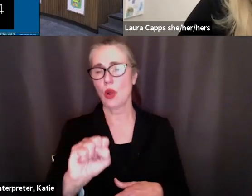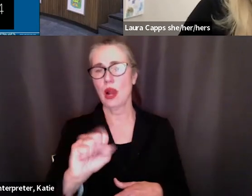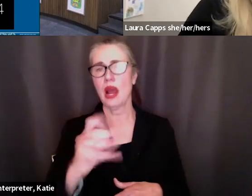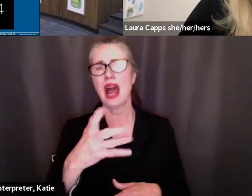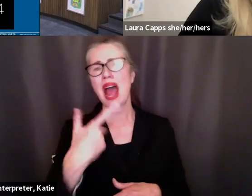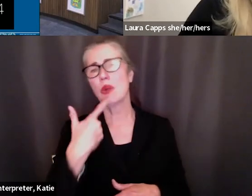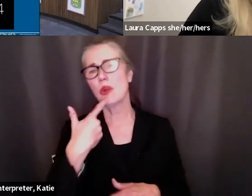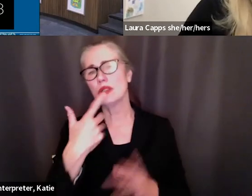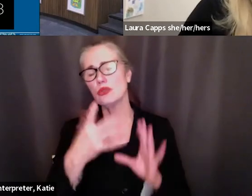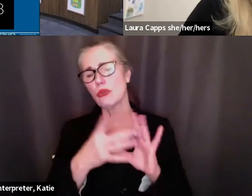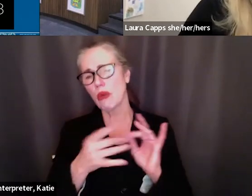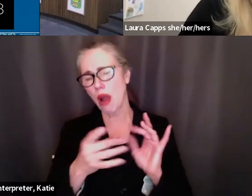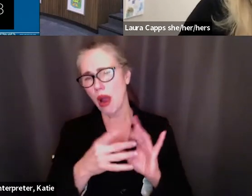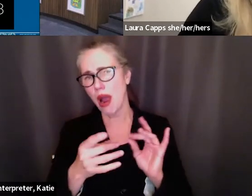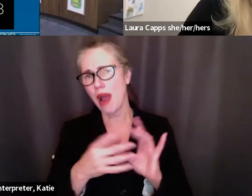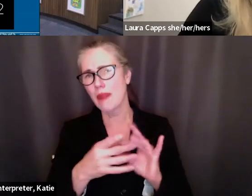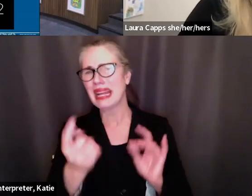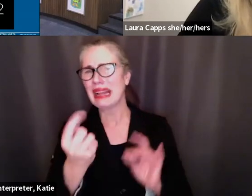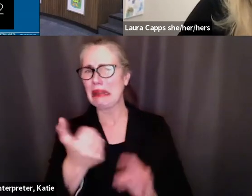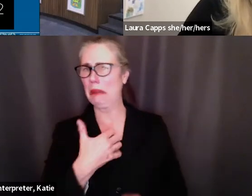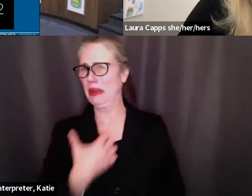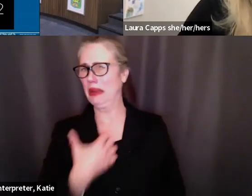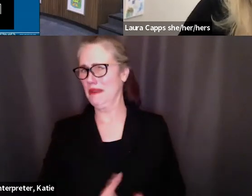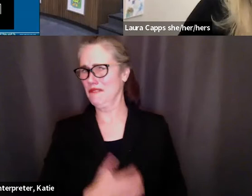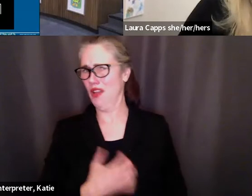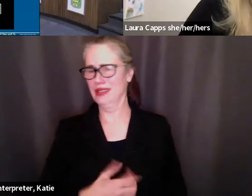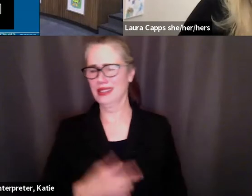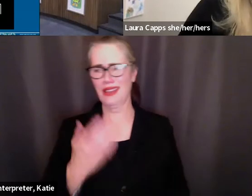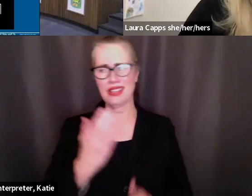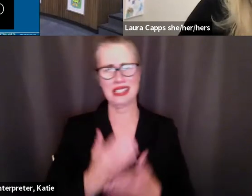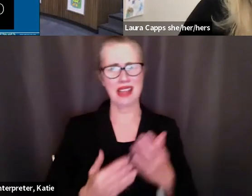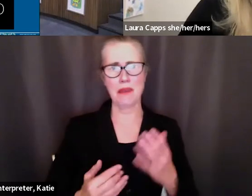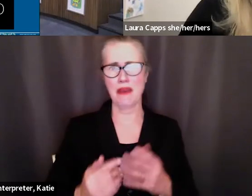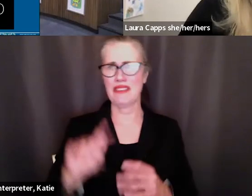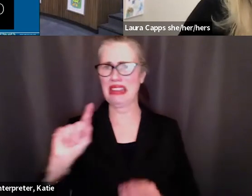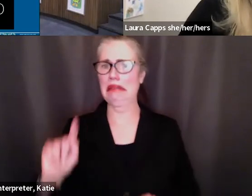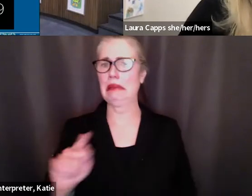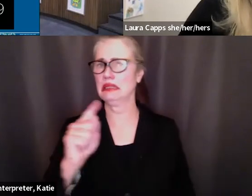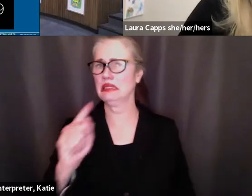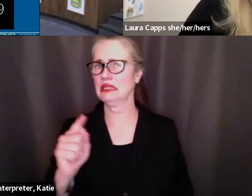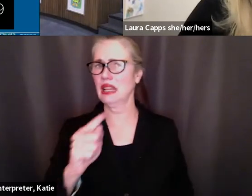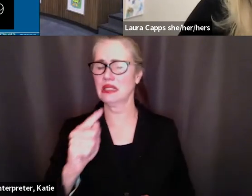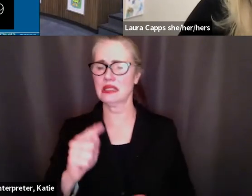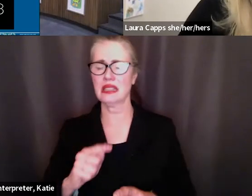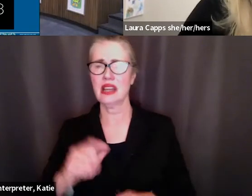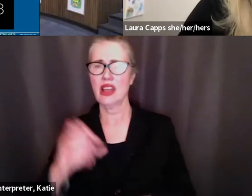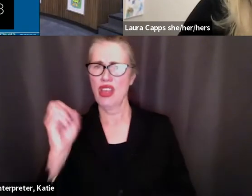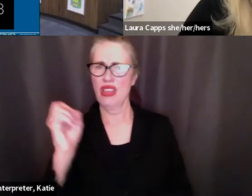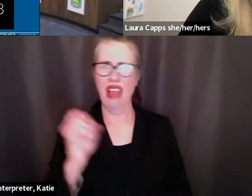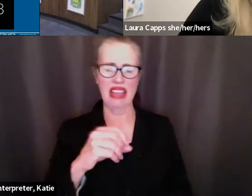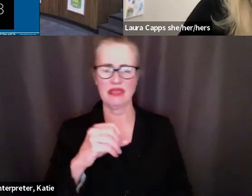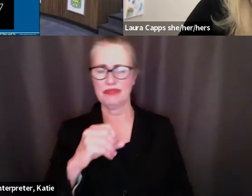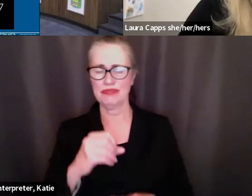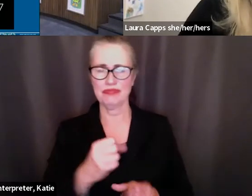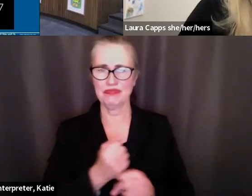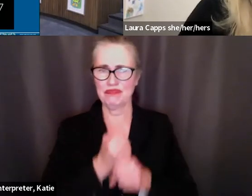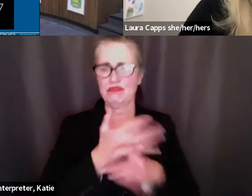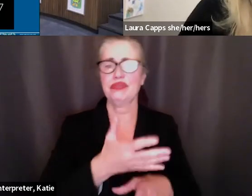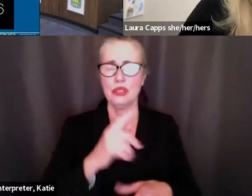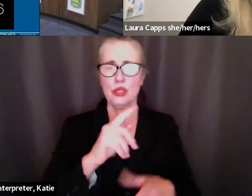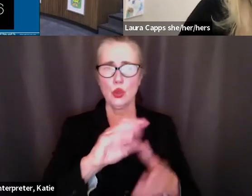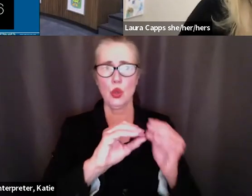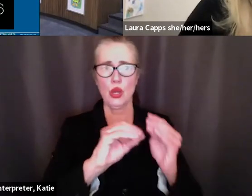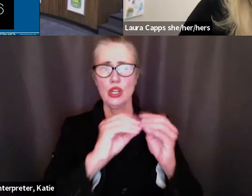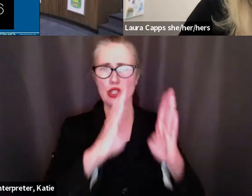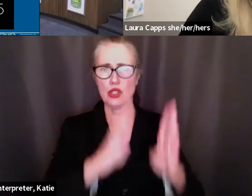guess express uh revulsion at some of the comments that have been thrown at these students in the call tonight i think it is um ridiculous